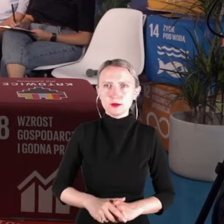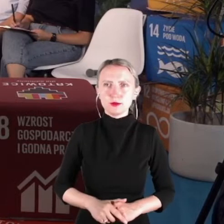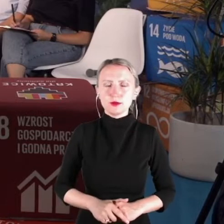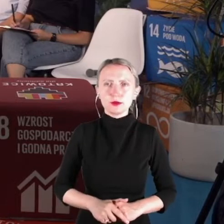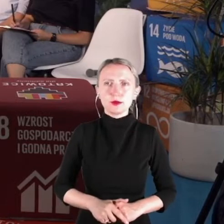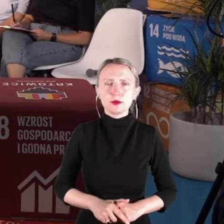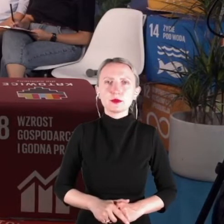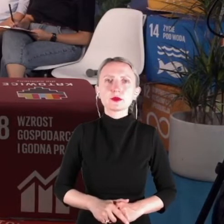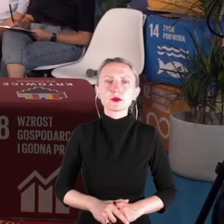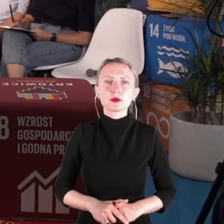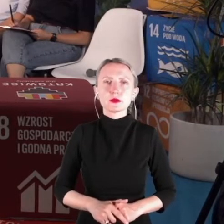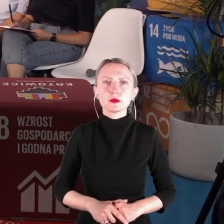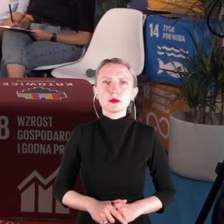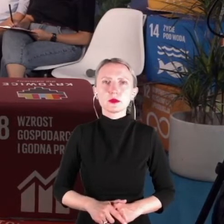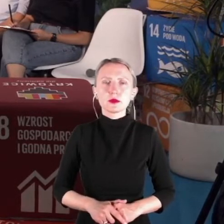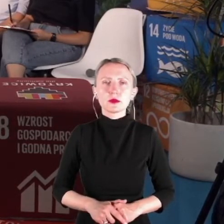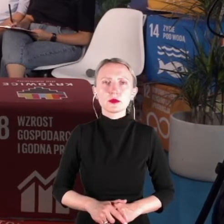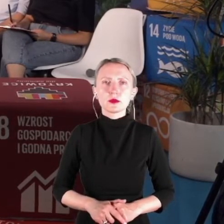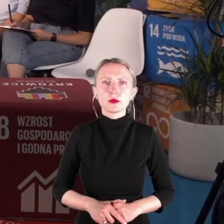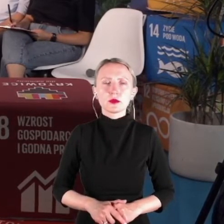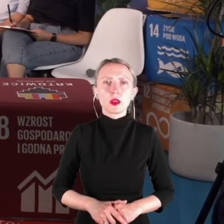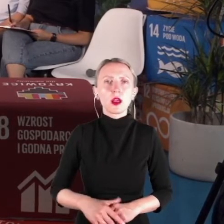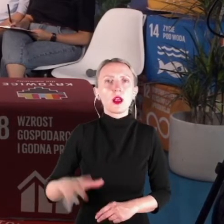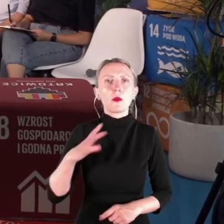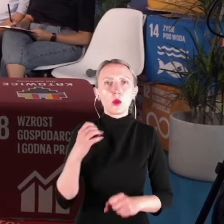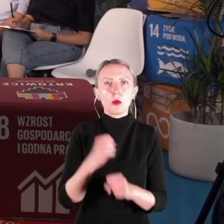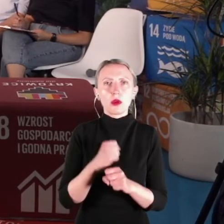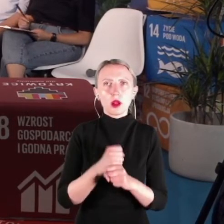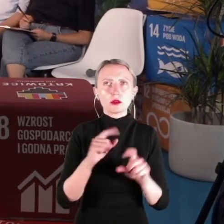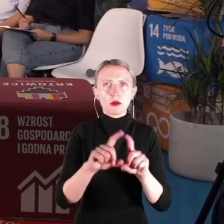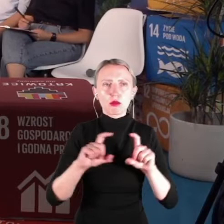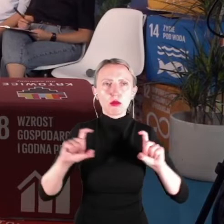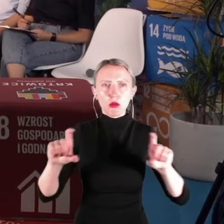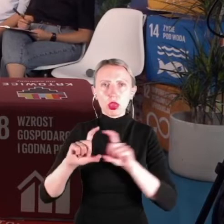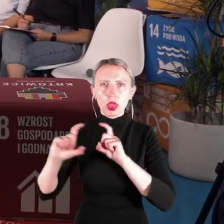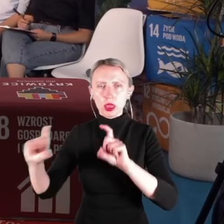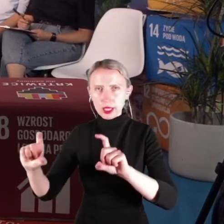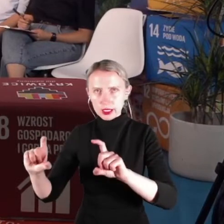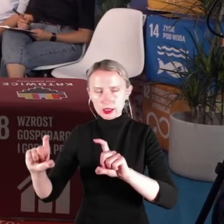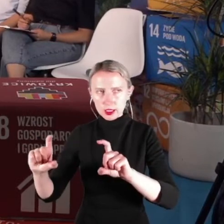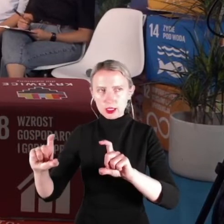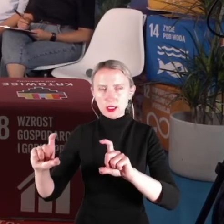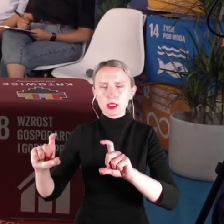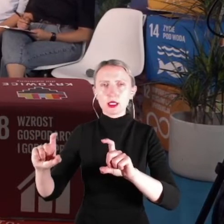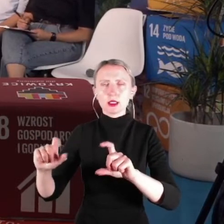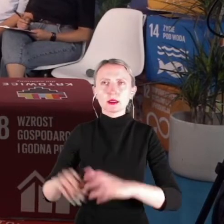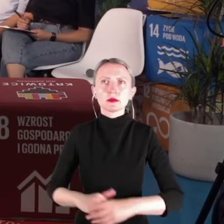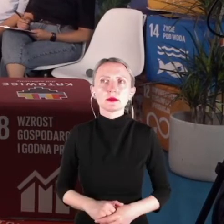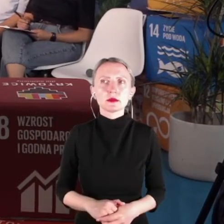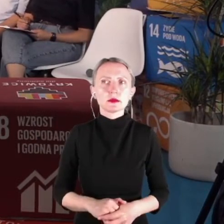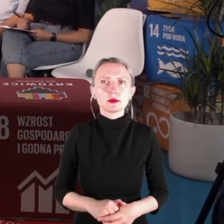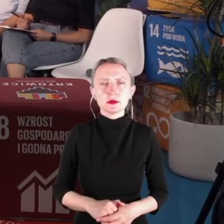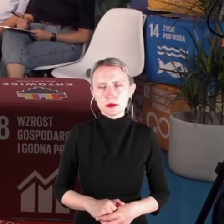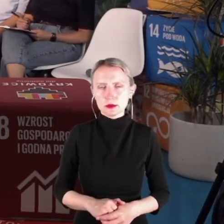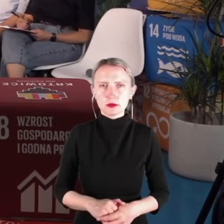the scale of the buildings in that in this approaches and these ventures, and